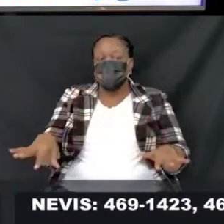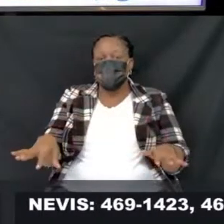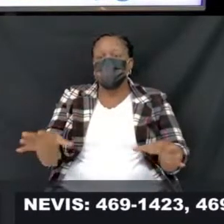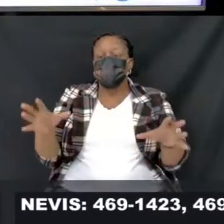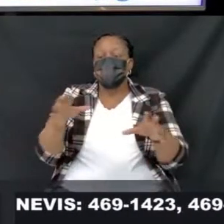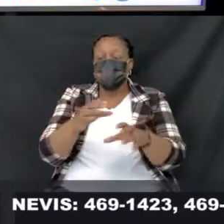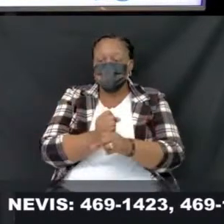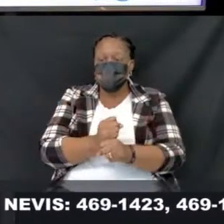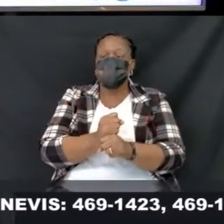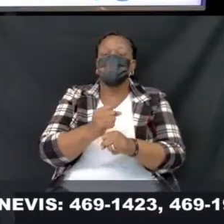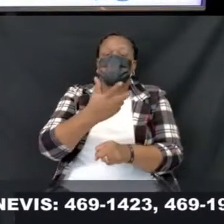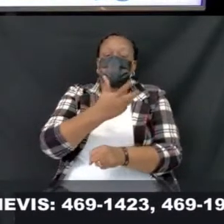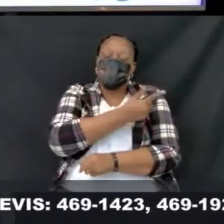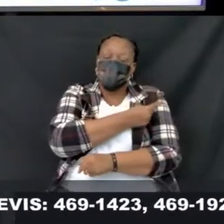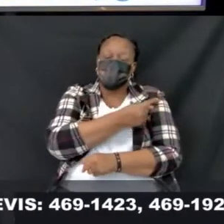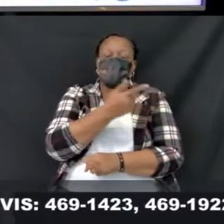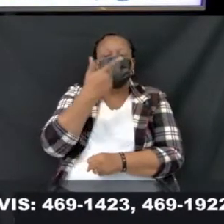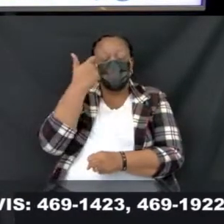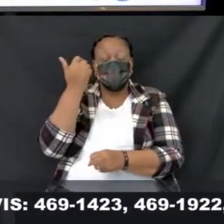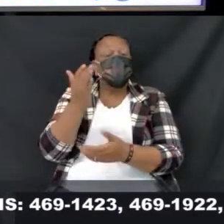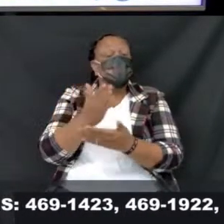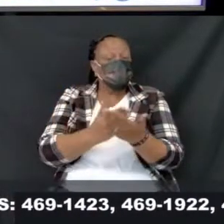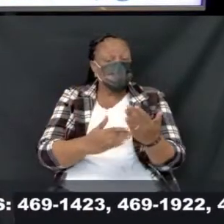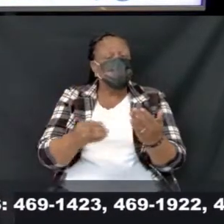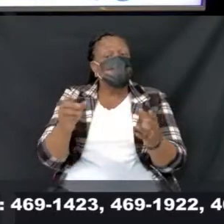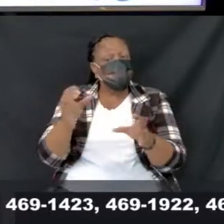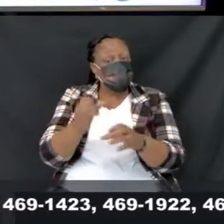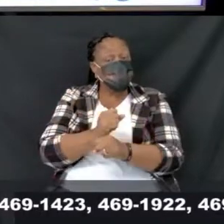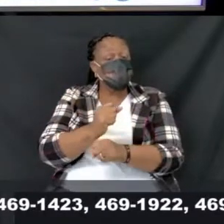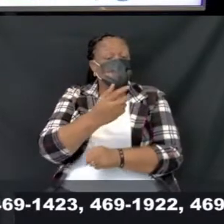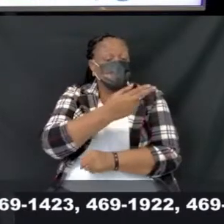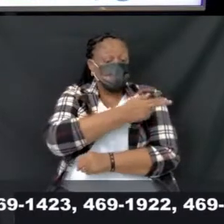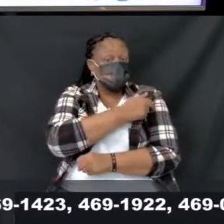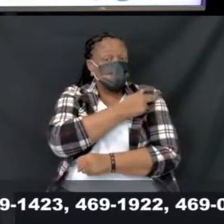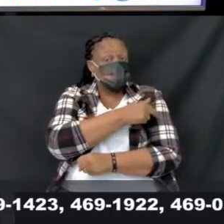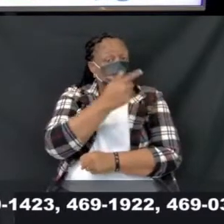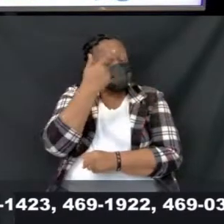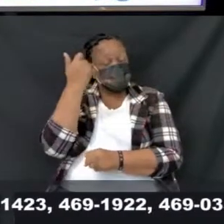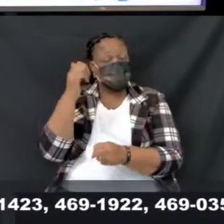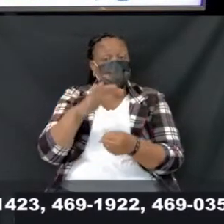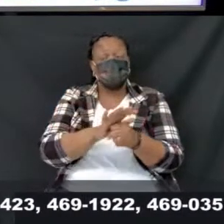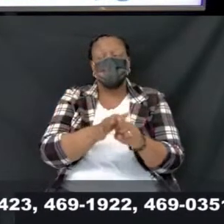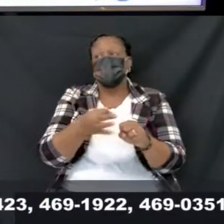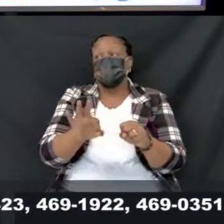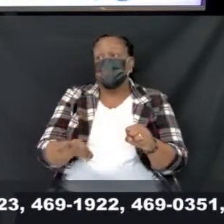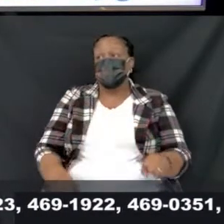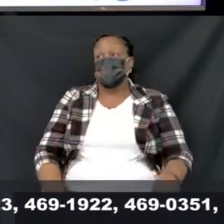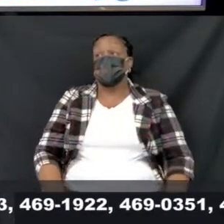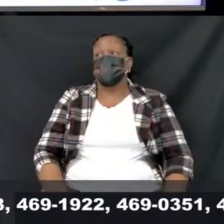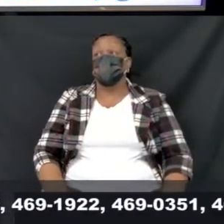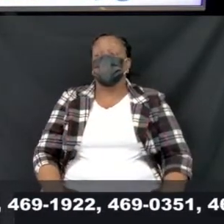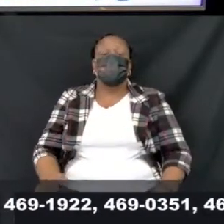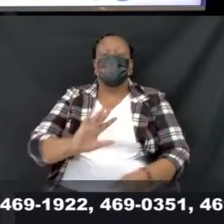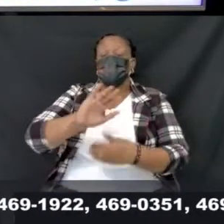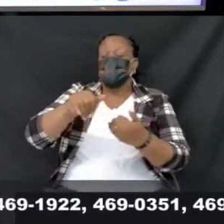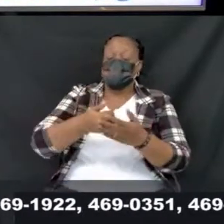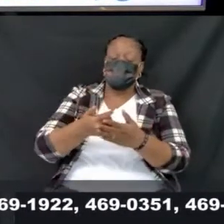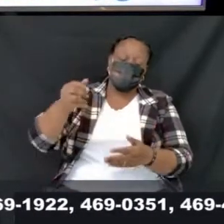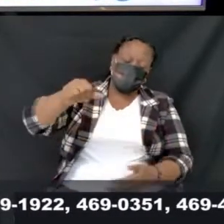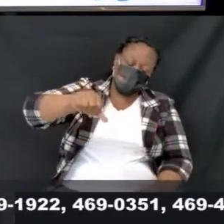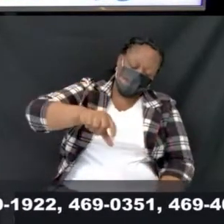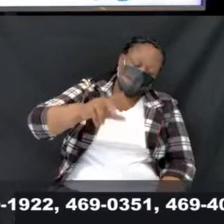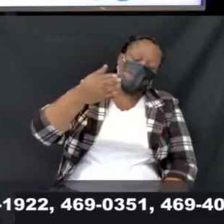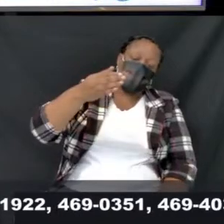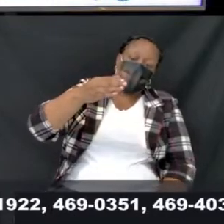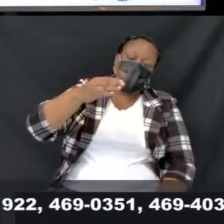come forward and get vaccinated. For those below the age of 12 who right now cannot be vaccinated, we all need to be our brother's